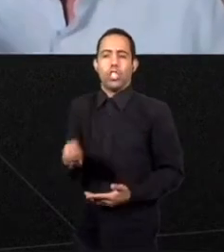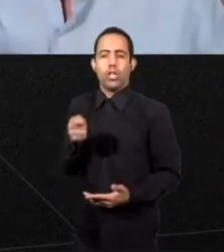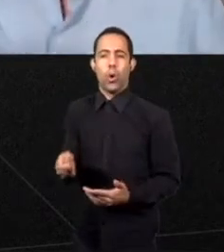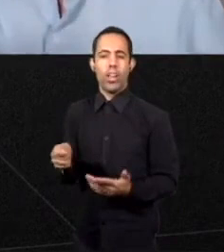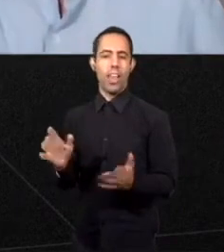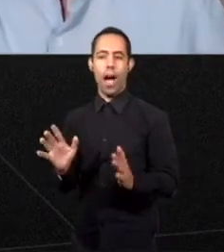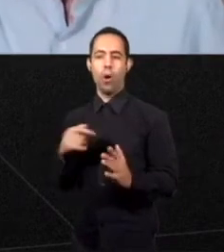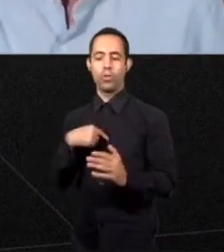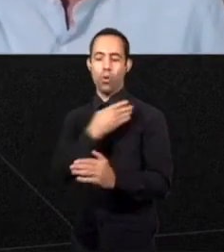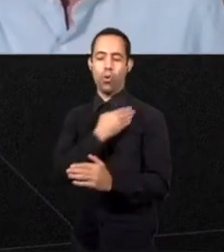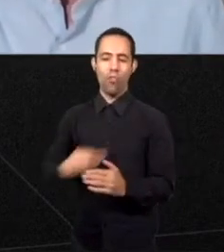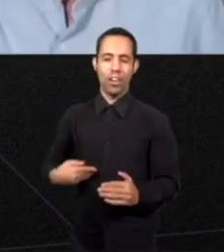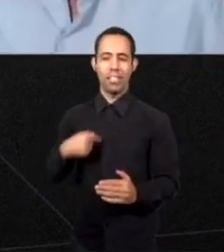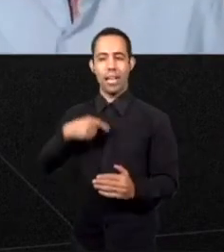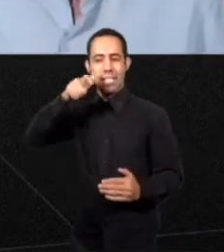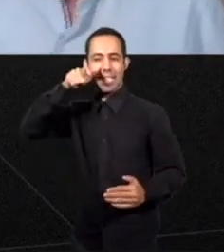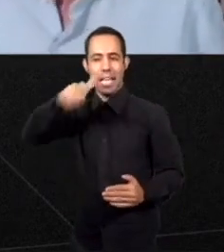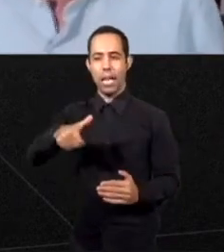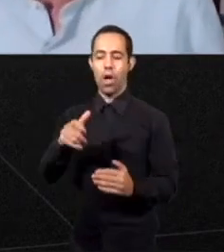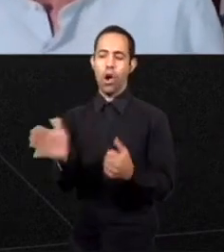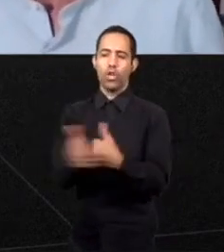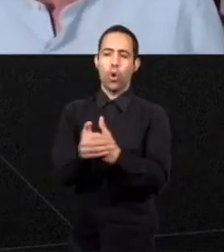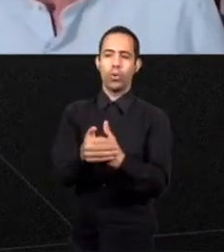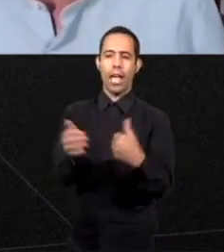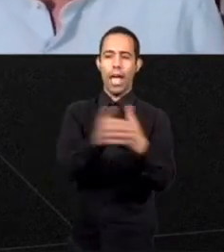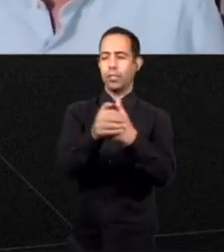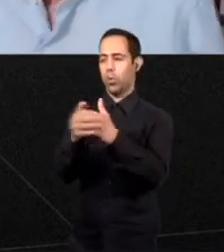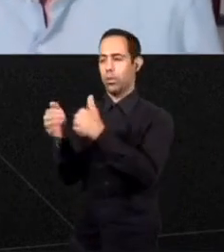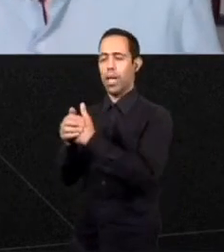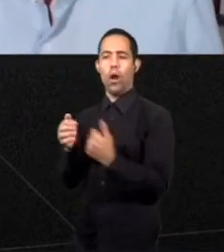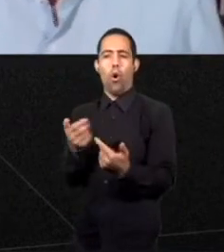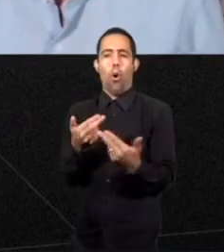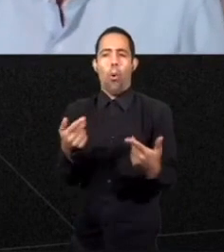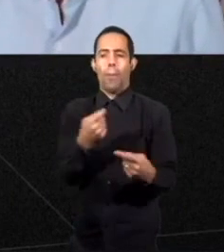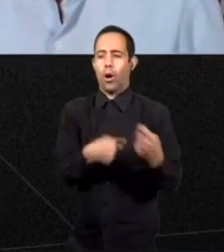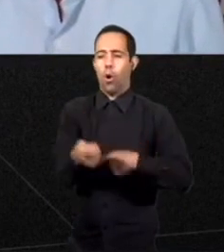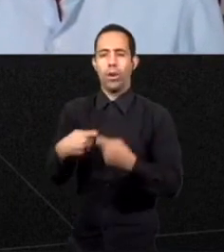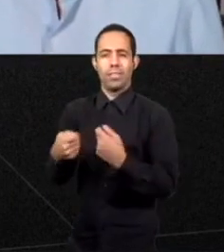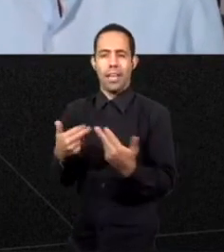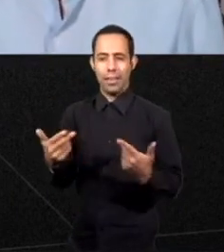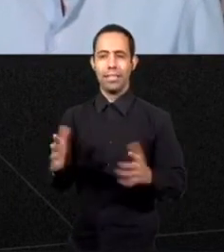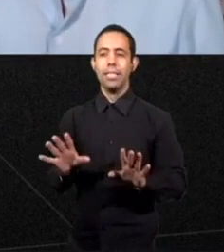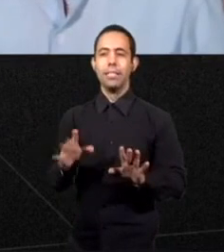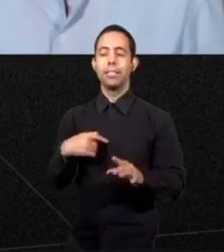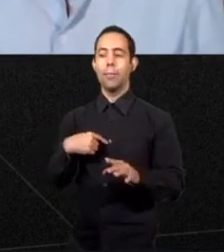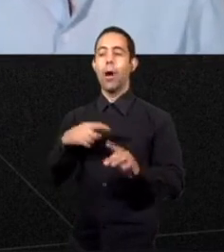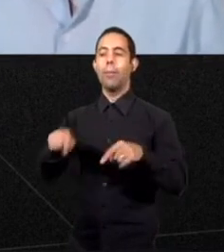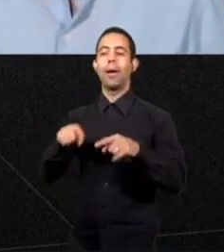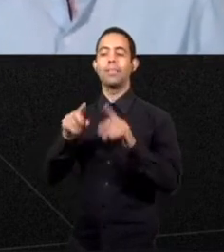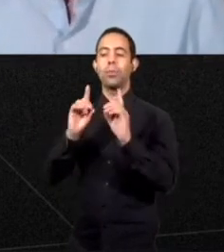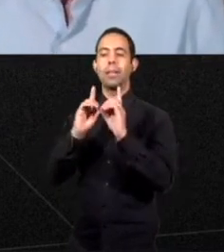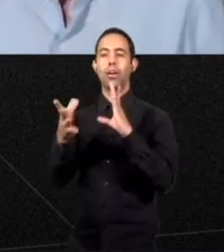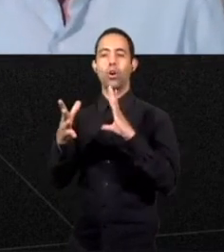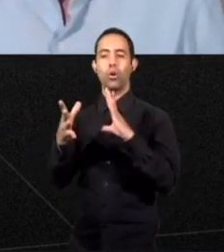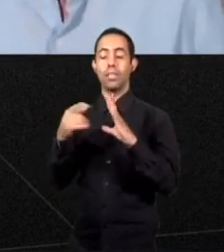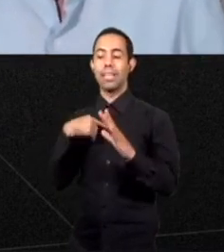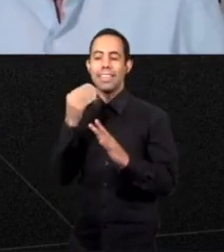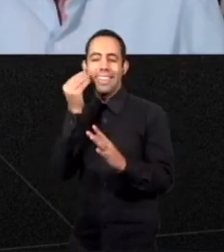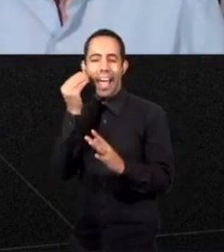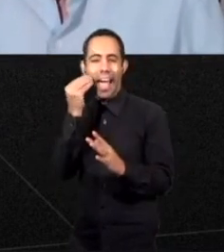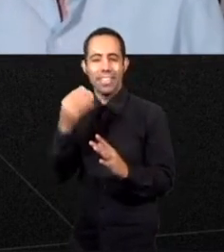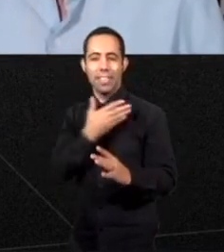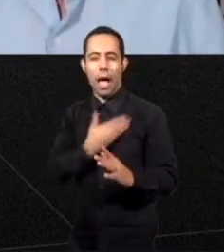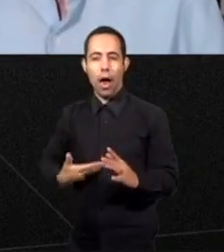to hide something, they can hide it. But in a democracy, even if the government has an interest to